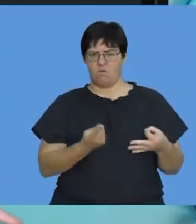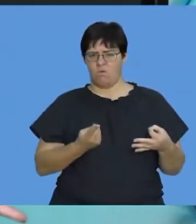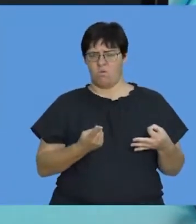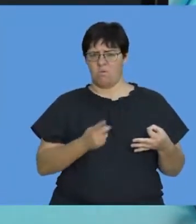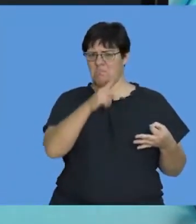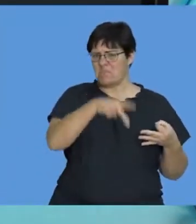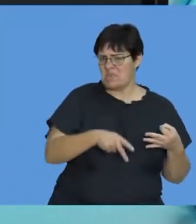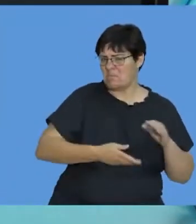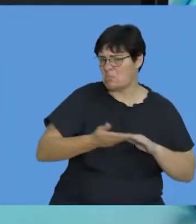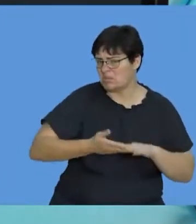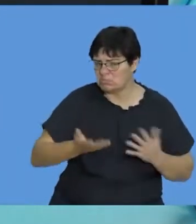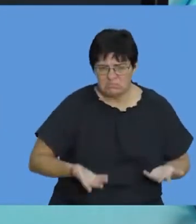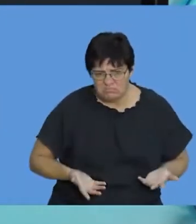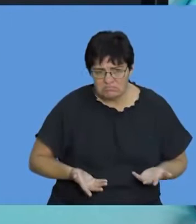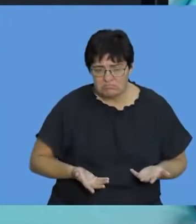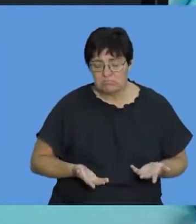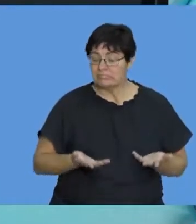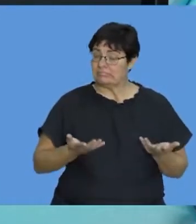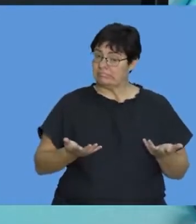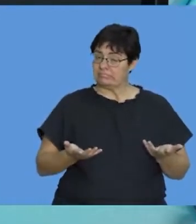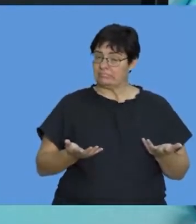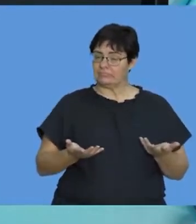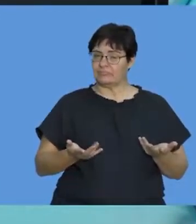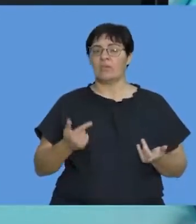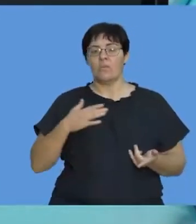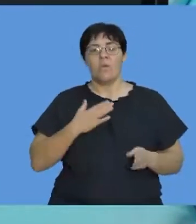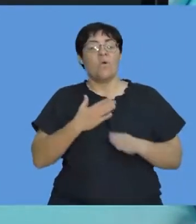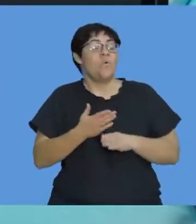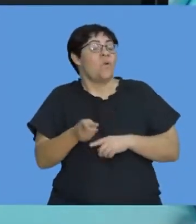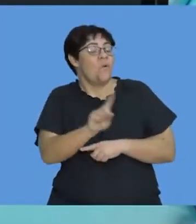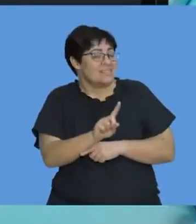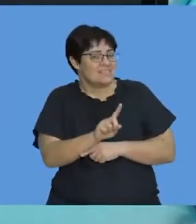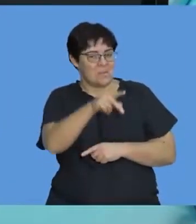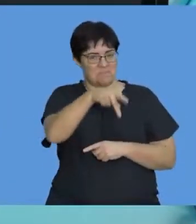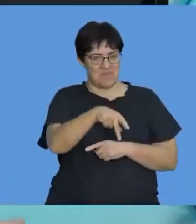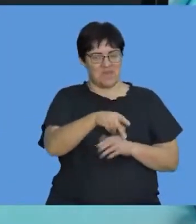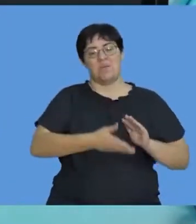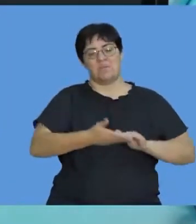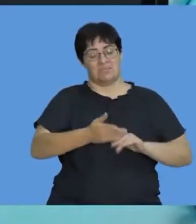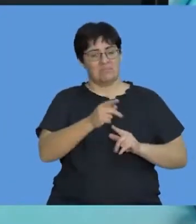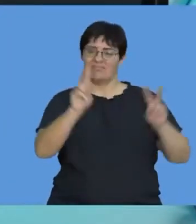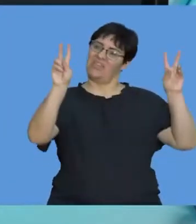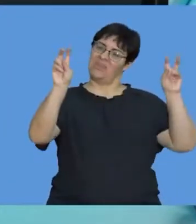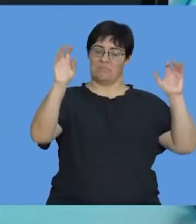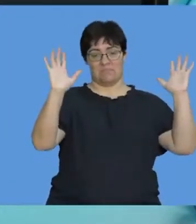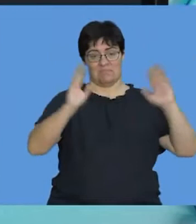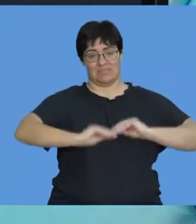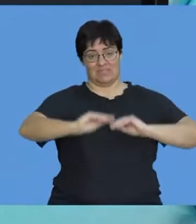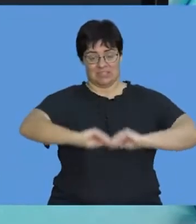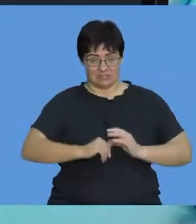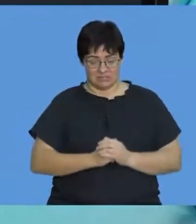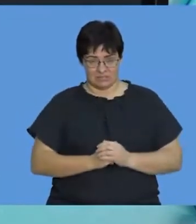momentum? But of course, we're working on momentum. That's the theme of our lesson right now.